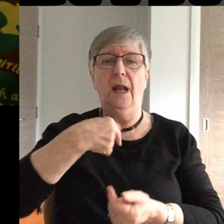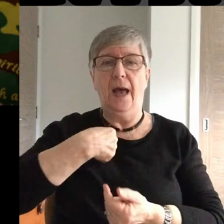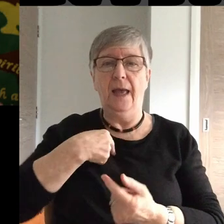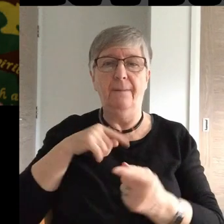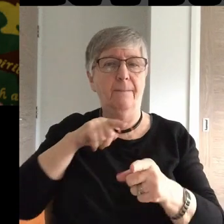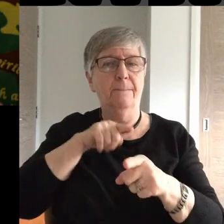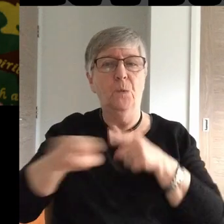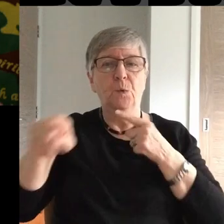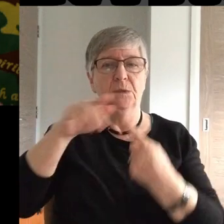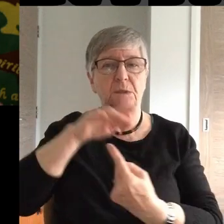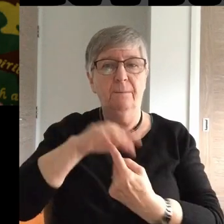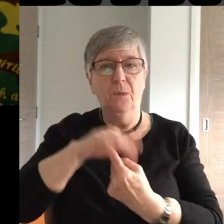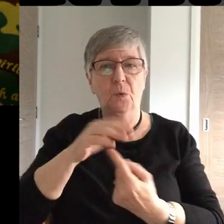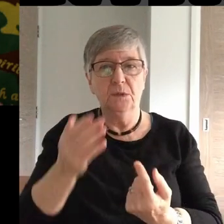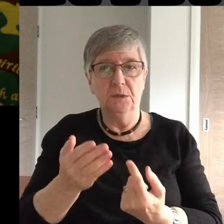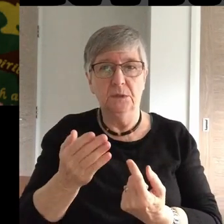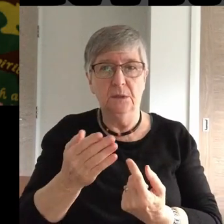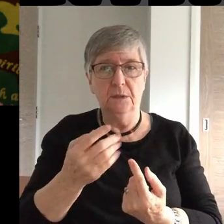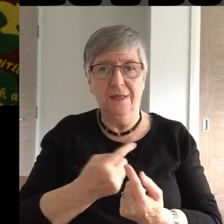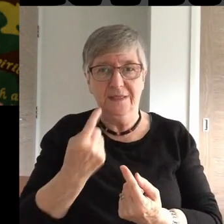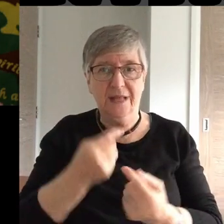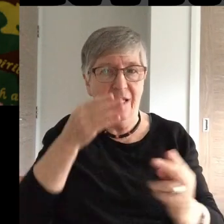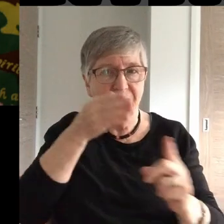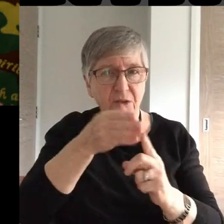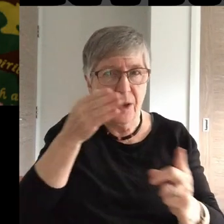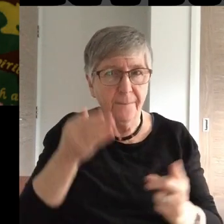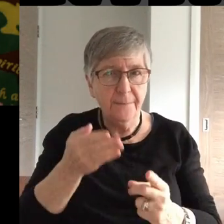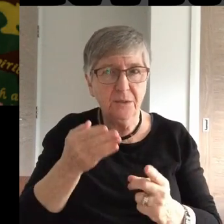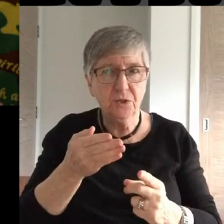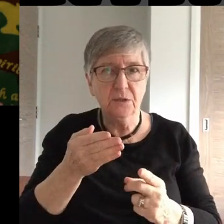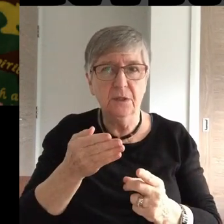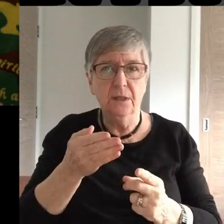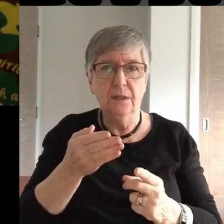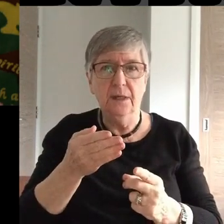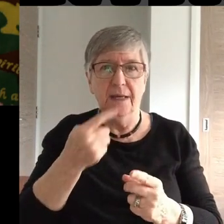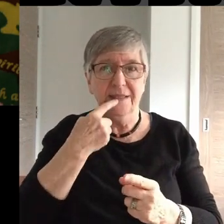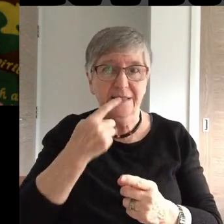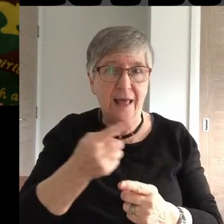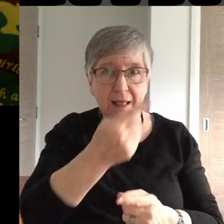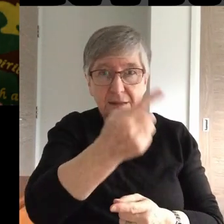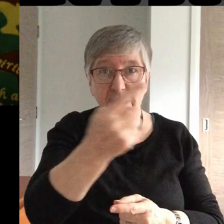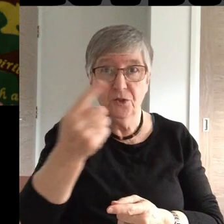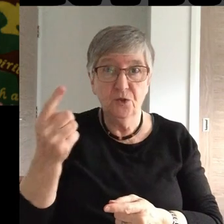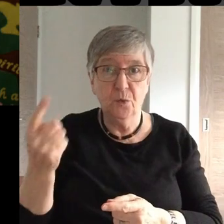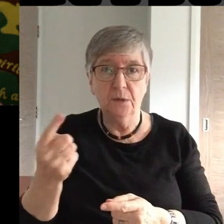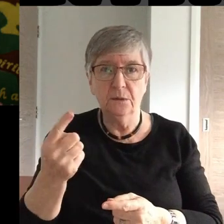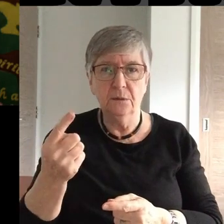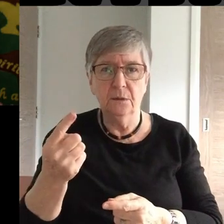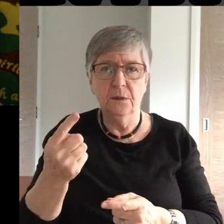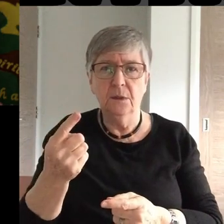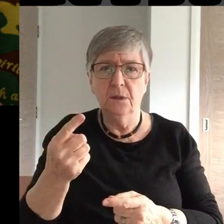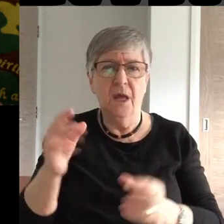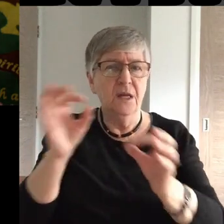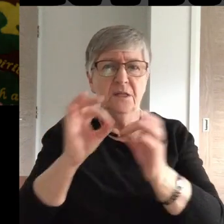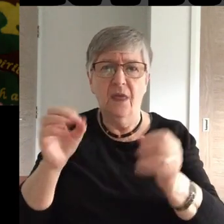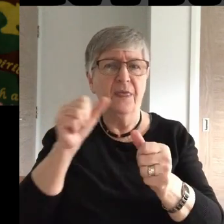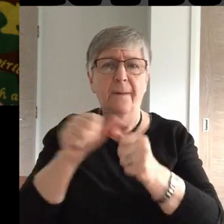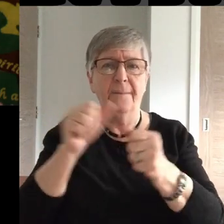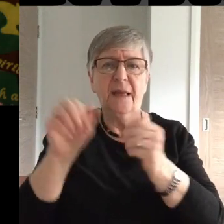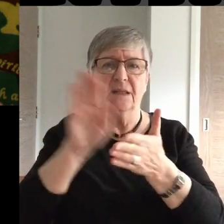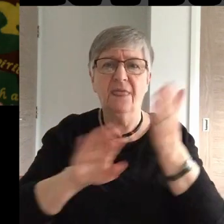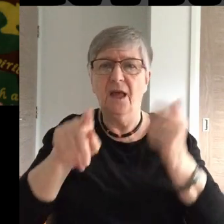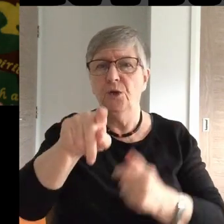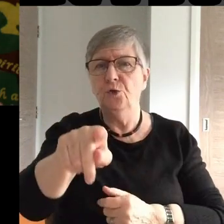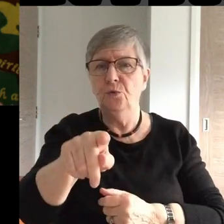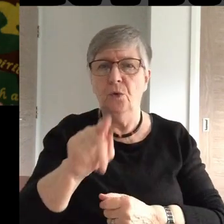the universe. Selfish ambition's core principle is to tell each and every one of us that nothing is better